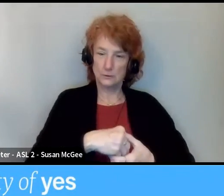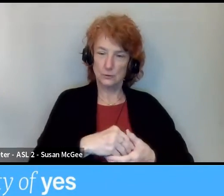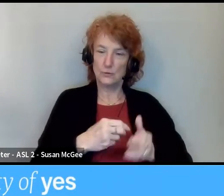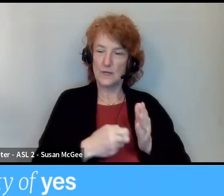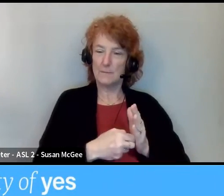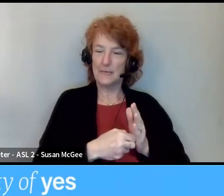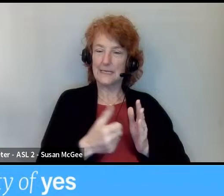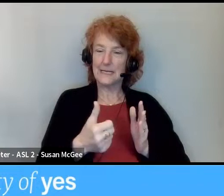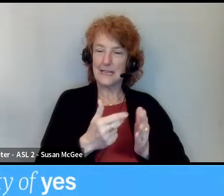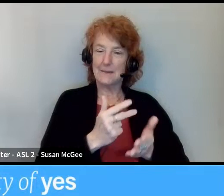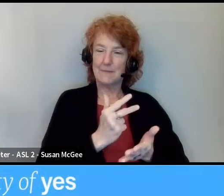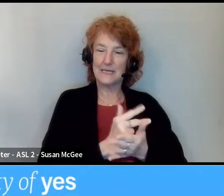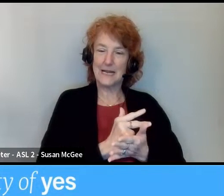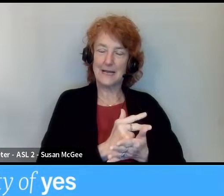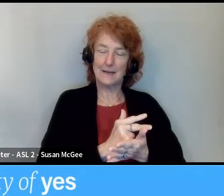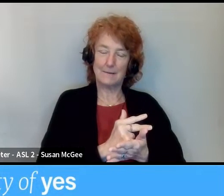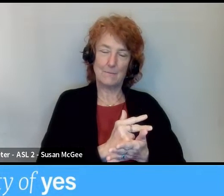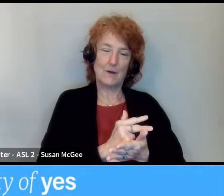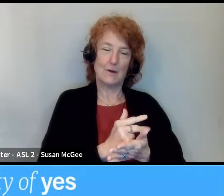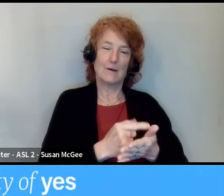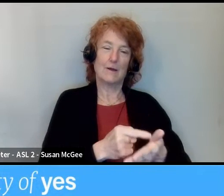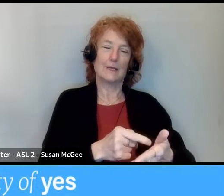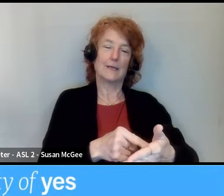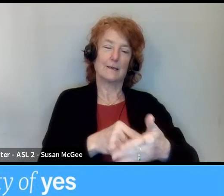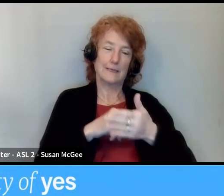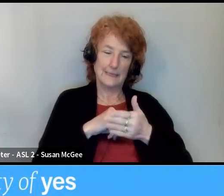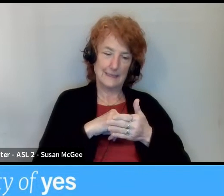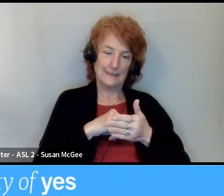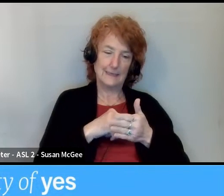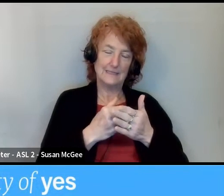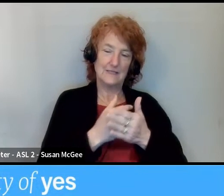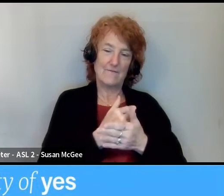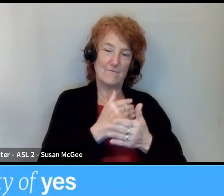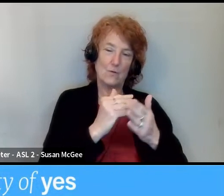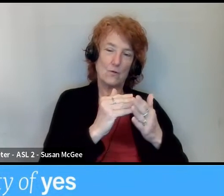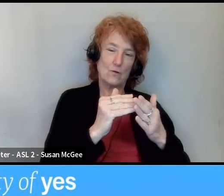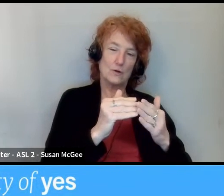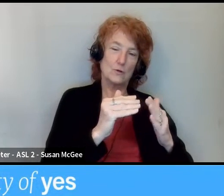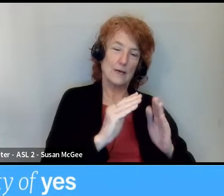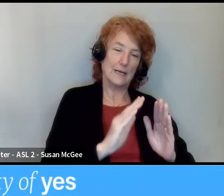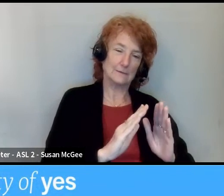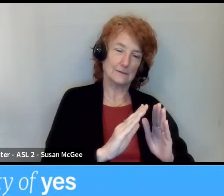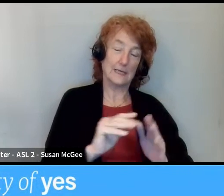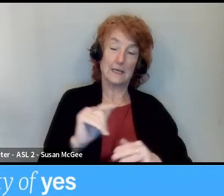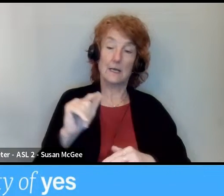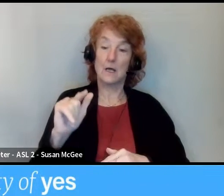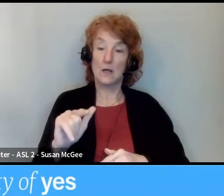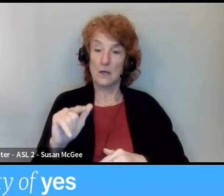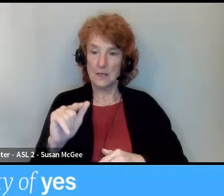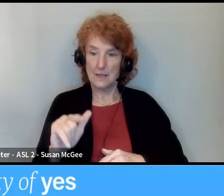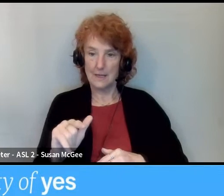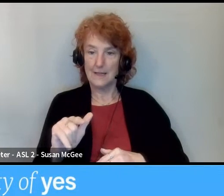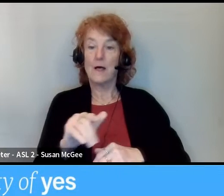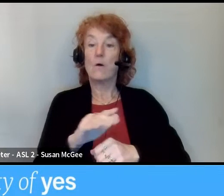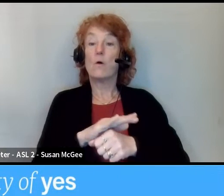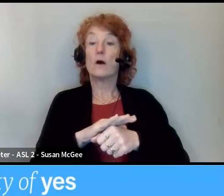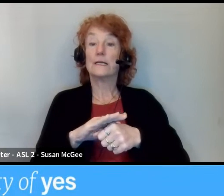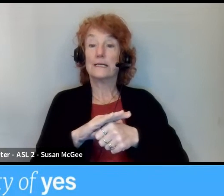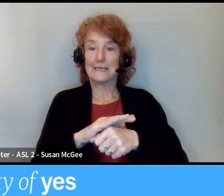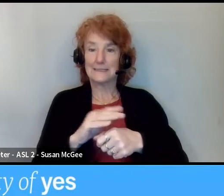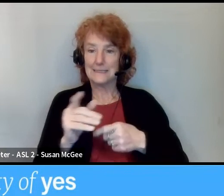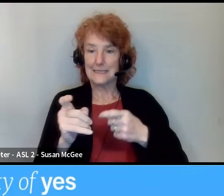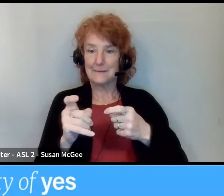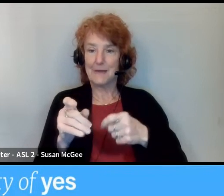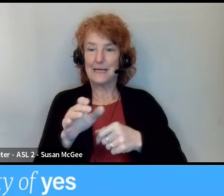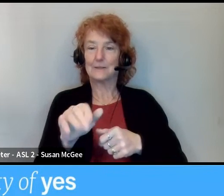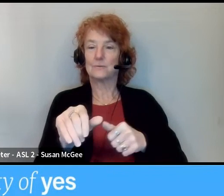new housing moving forward. Lower density growth management areas will continue to exist and be relevant